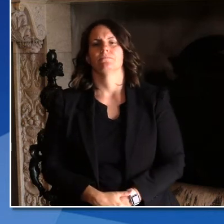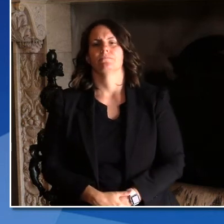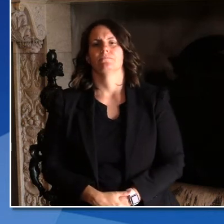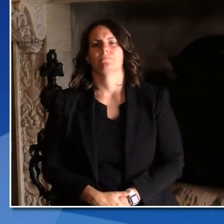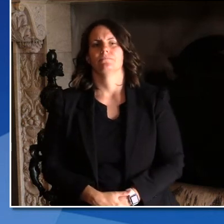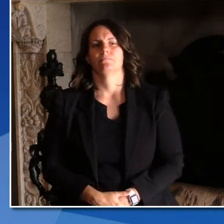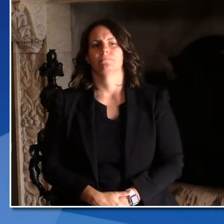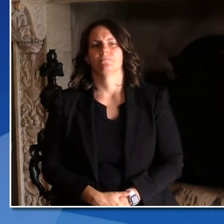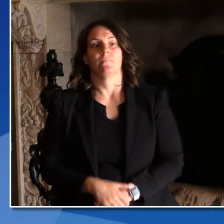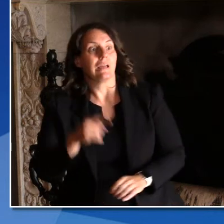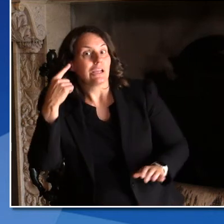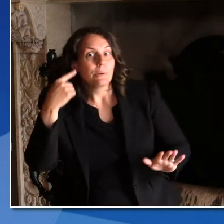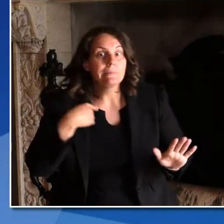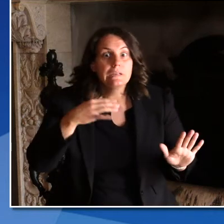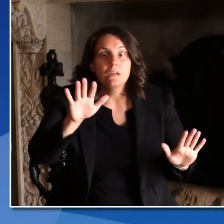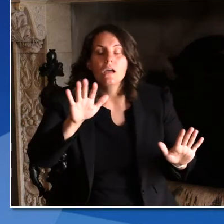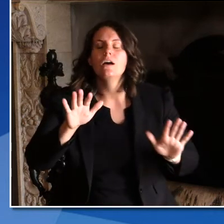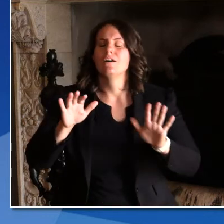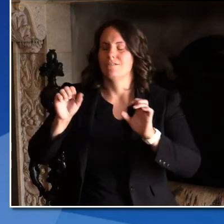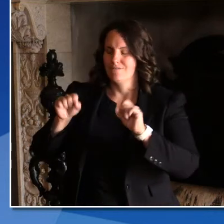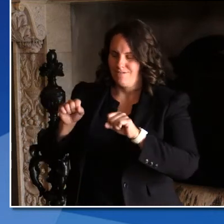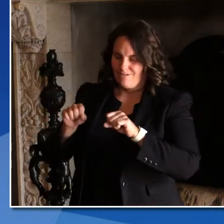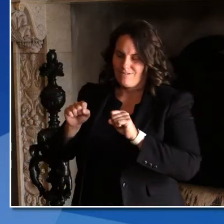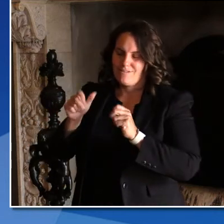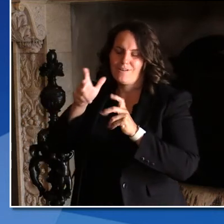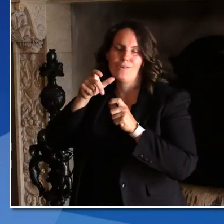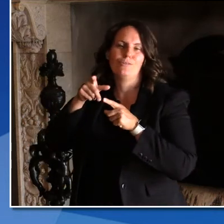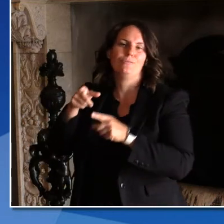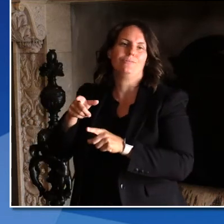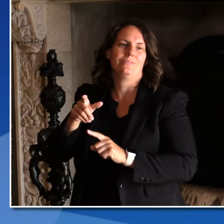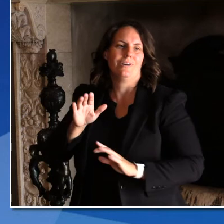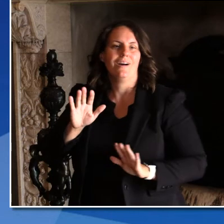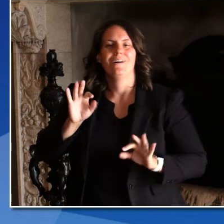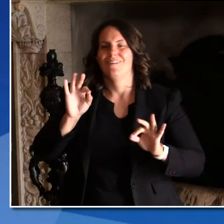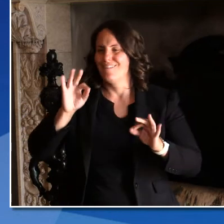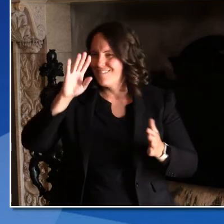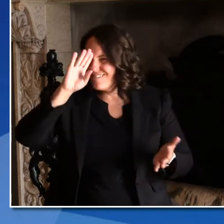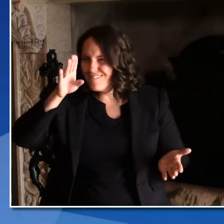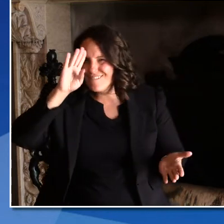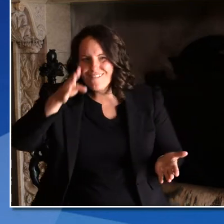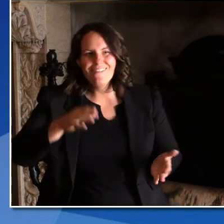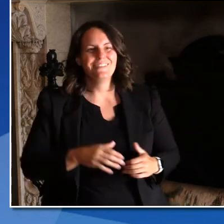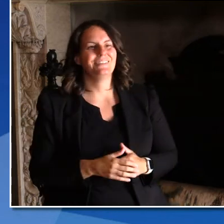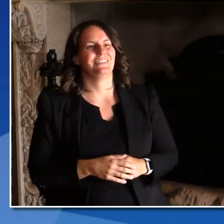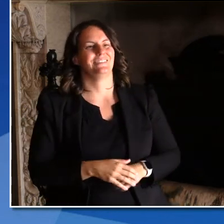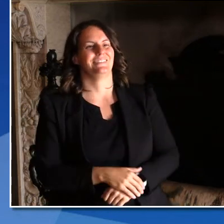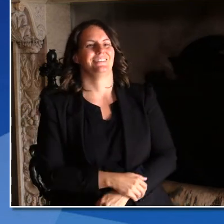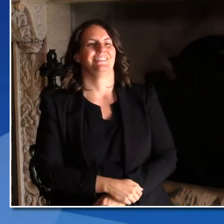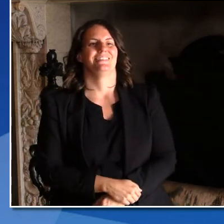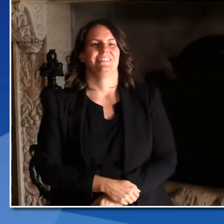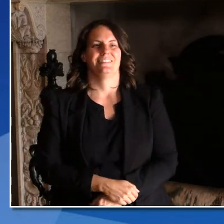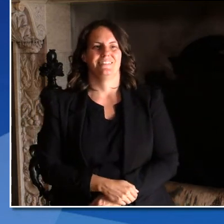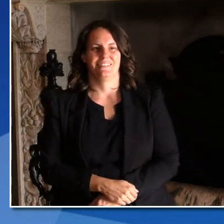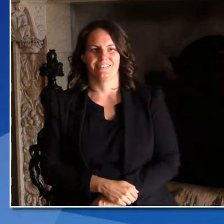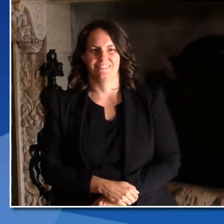Can you hear me? Hello? Yes. Oh, hello. Hi, Todd. Anyone there? Hi.